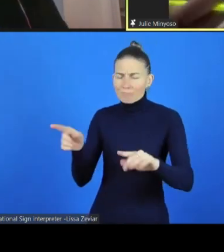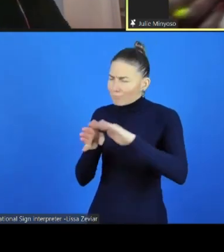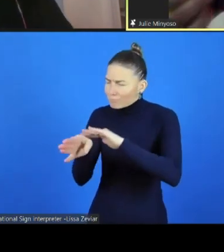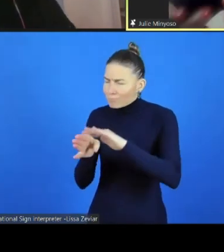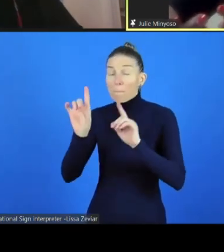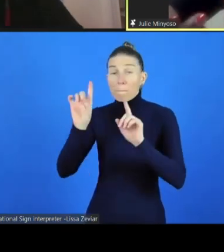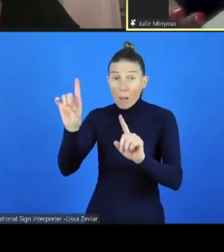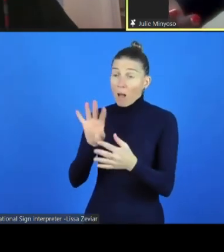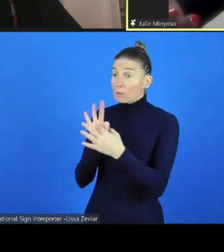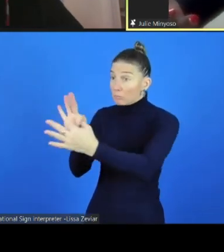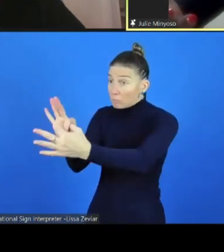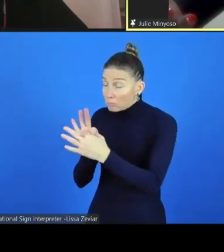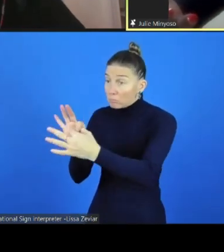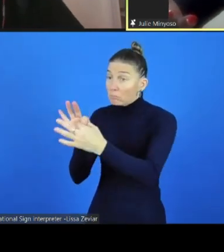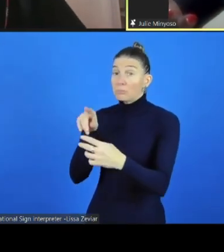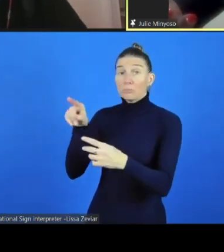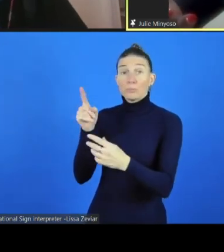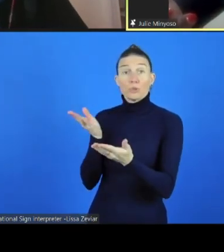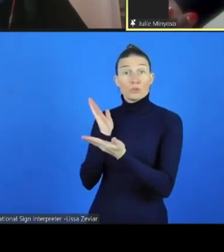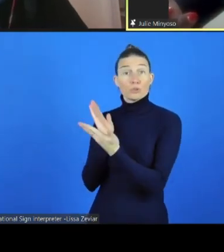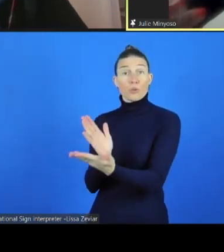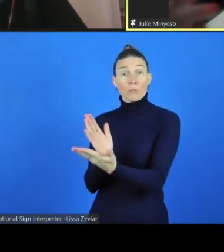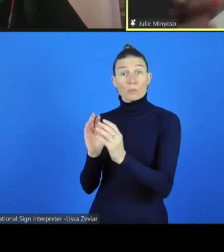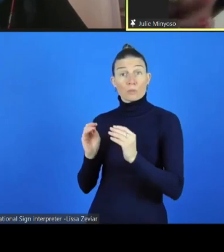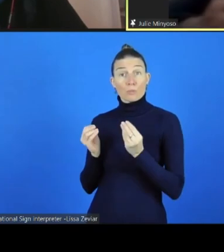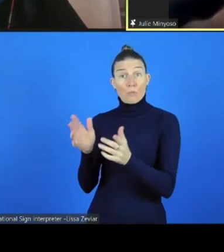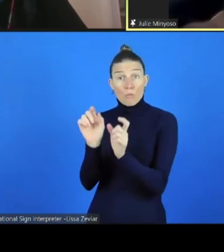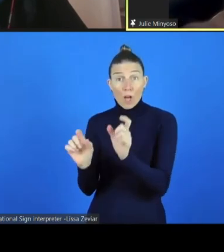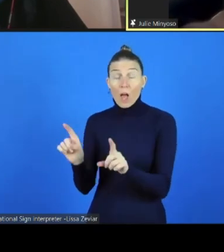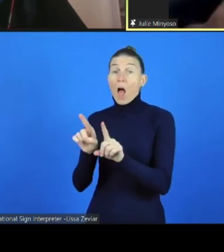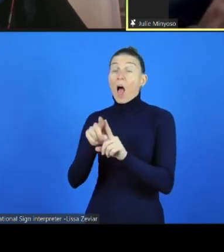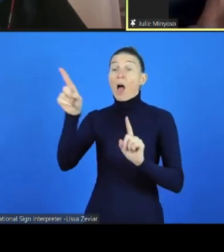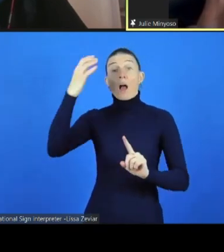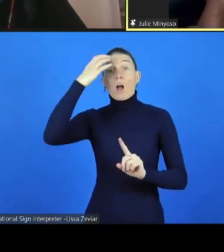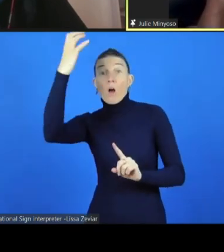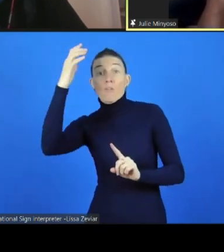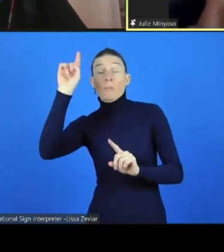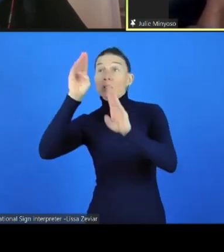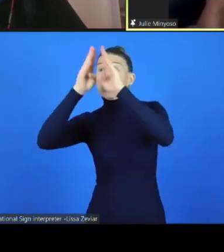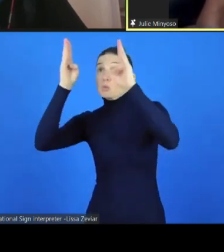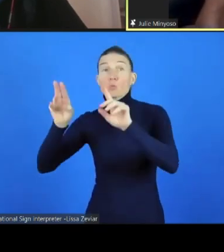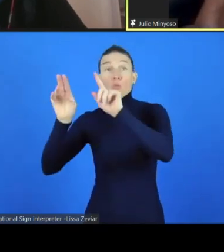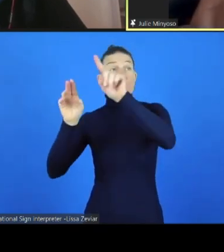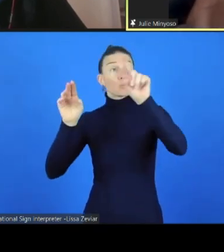various service providers and the various government institutions within the, you know,